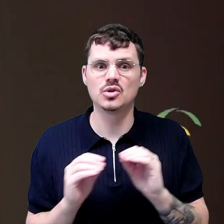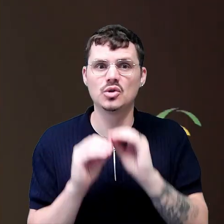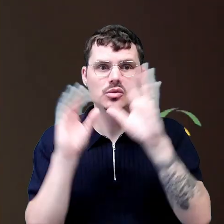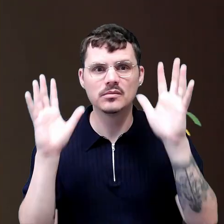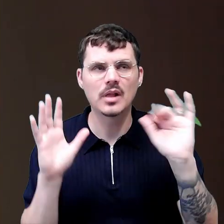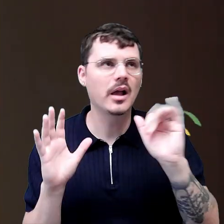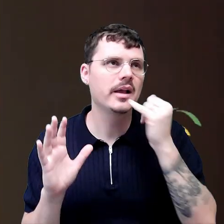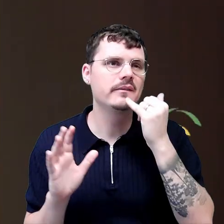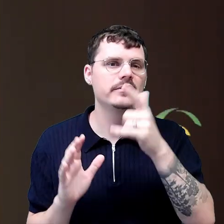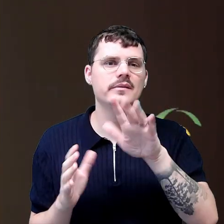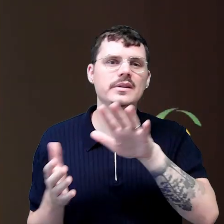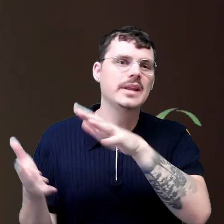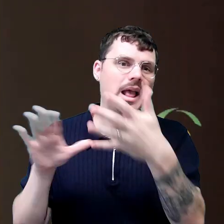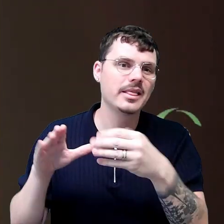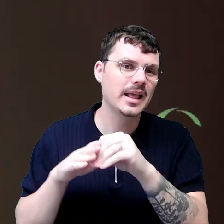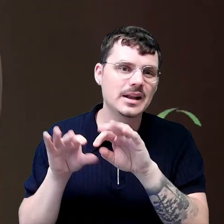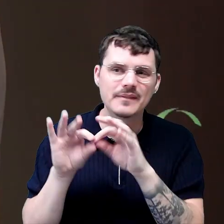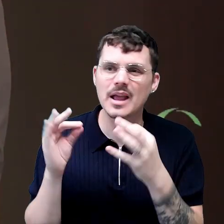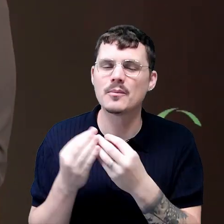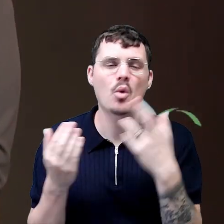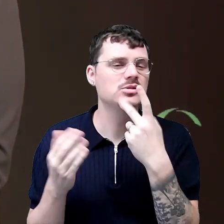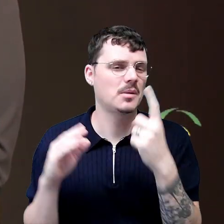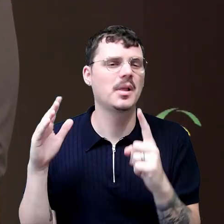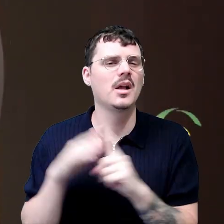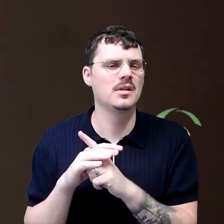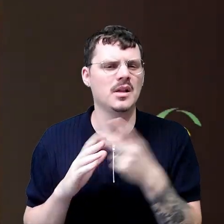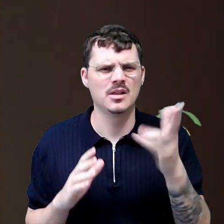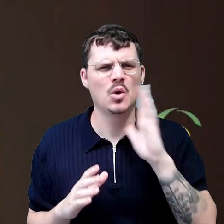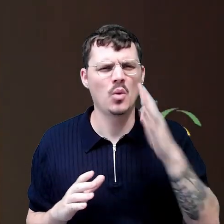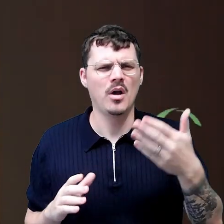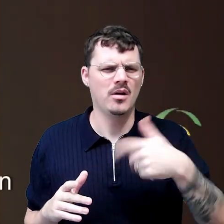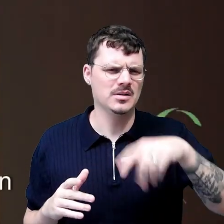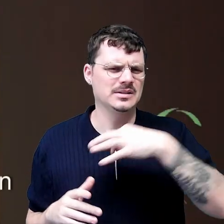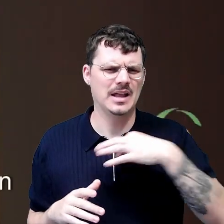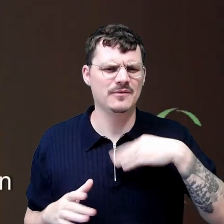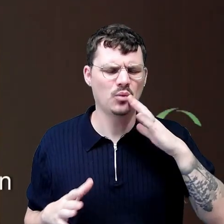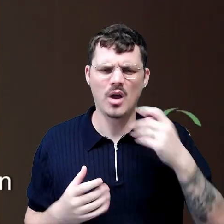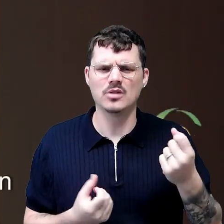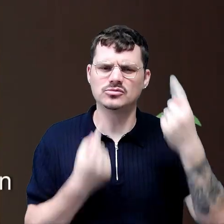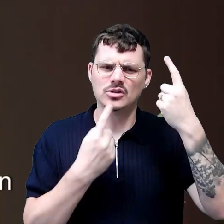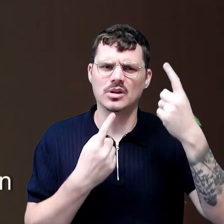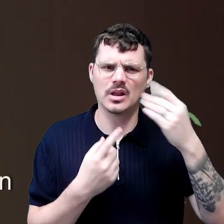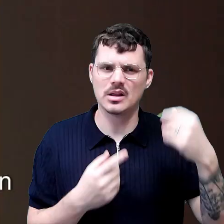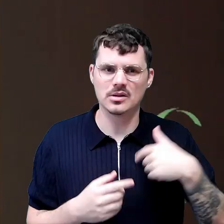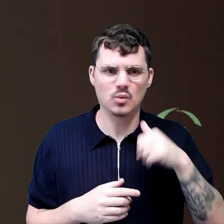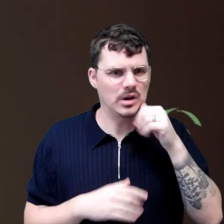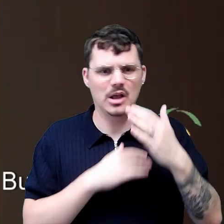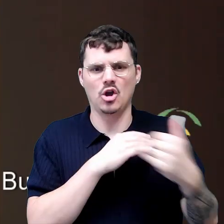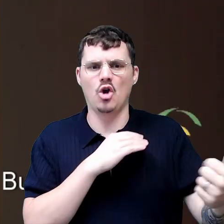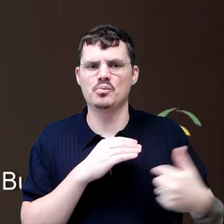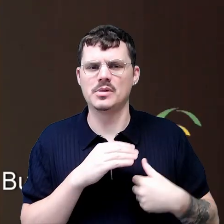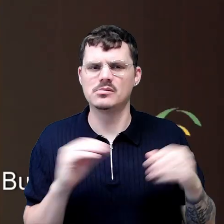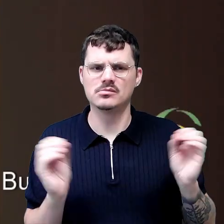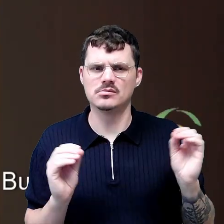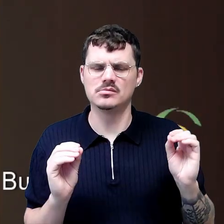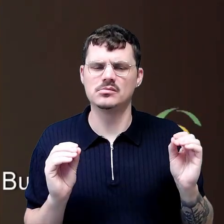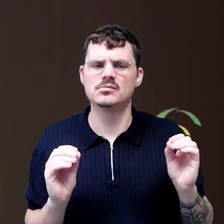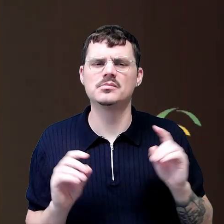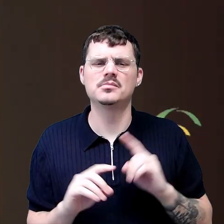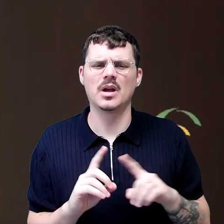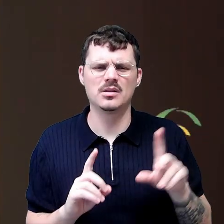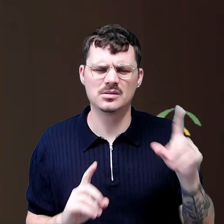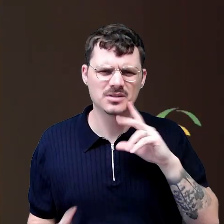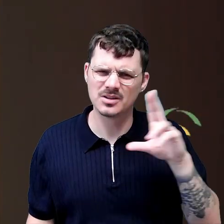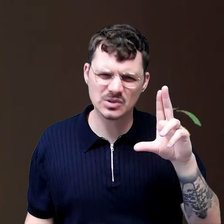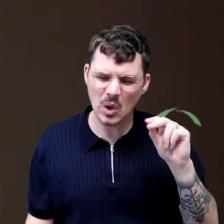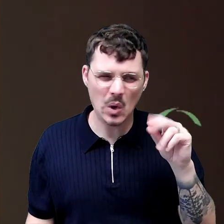death in his family or, some other terrible thing, they would have understood that and I would not have been called. They would have just helped him through it. But